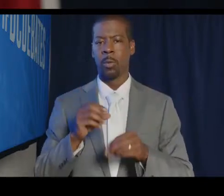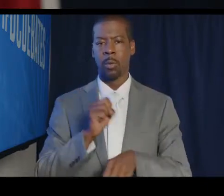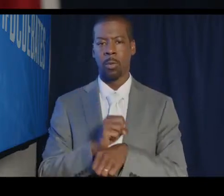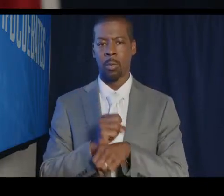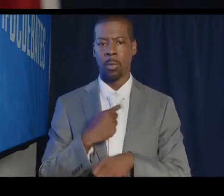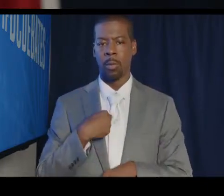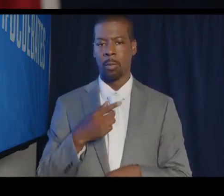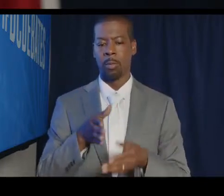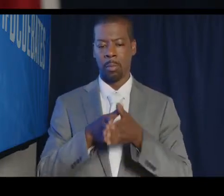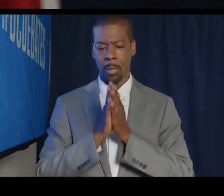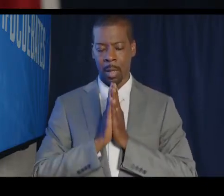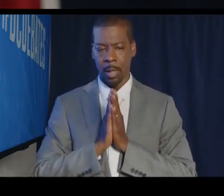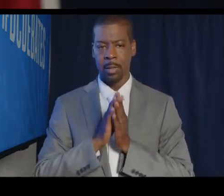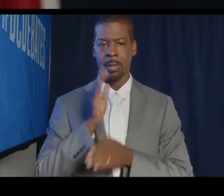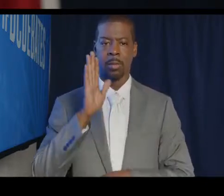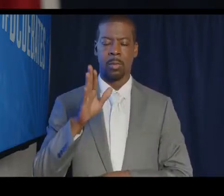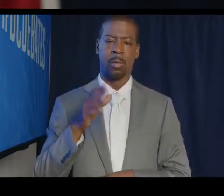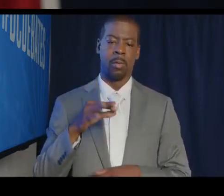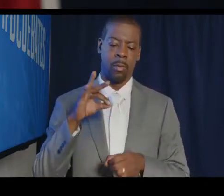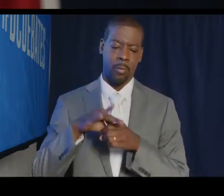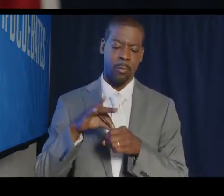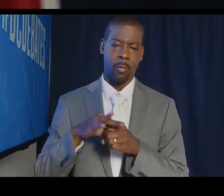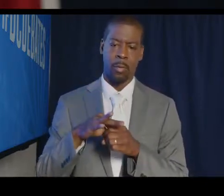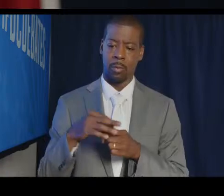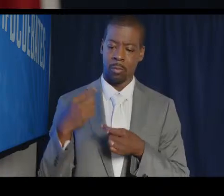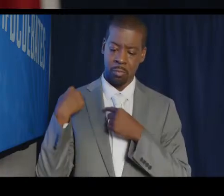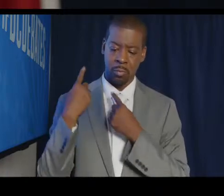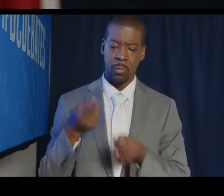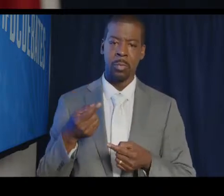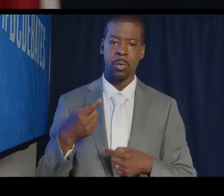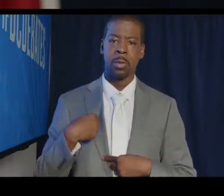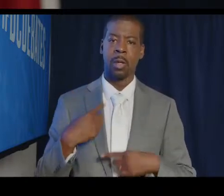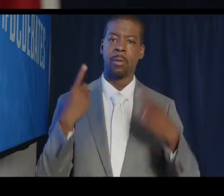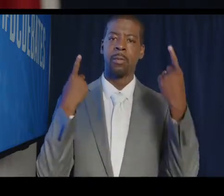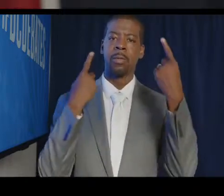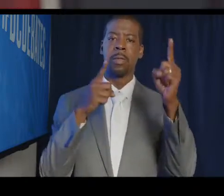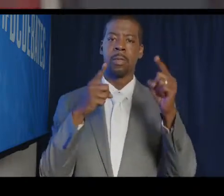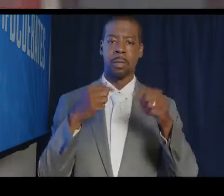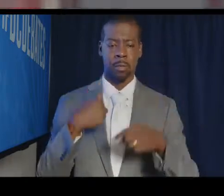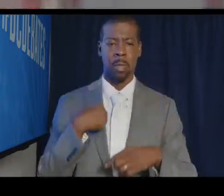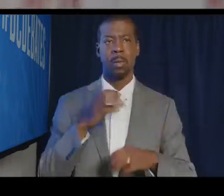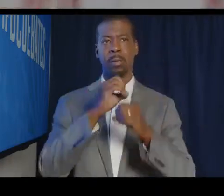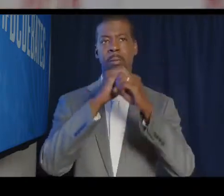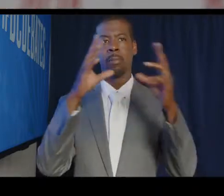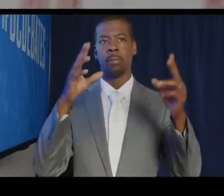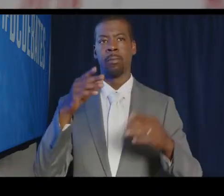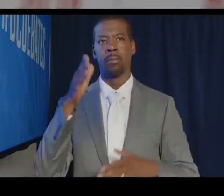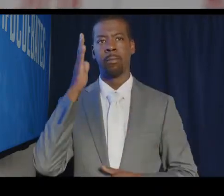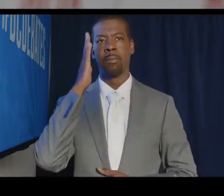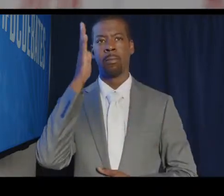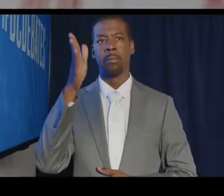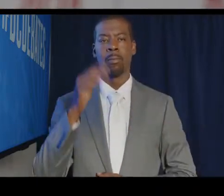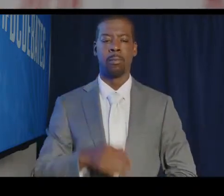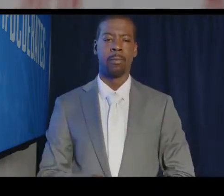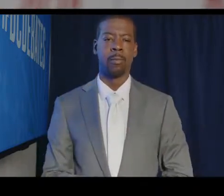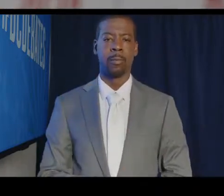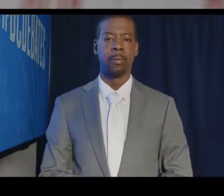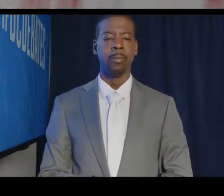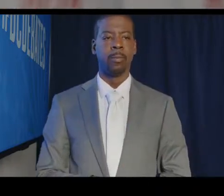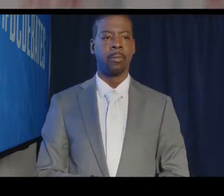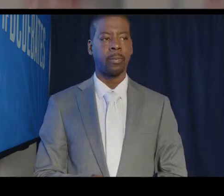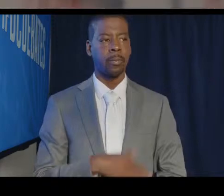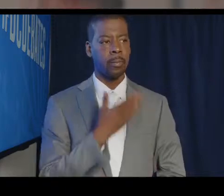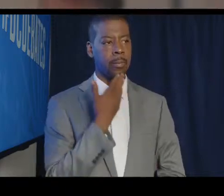your vote because I've been effective with your vote thus far, and I have a vision for where we can go as a city. Thank you,